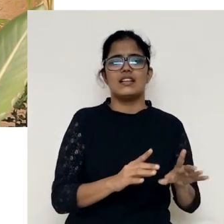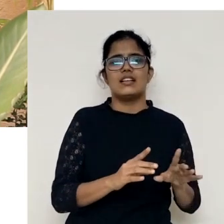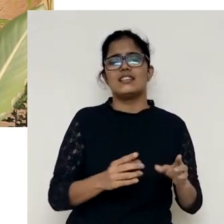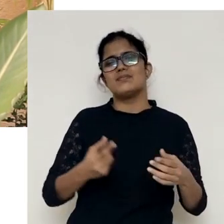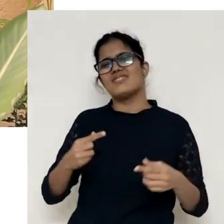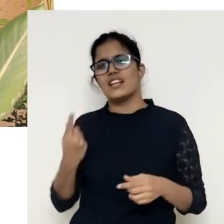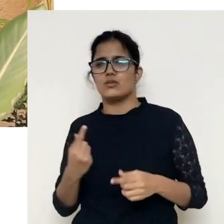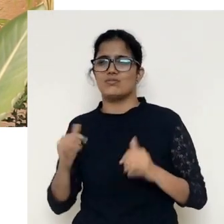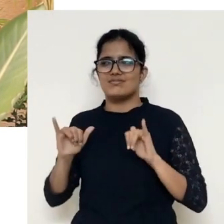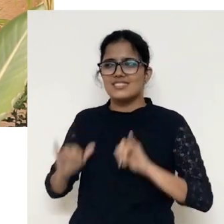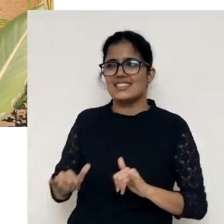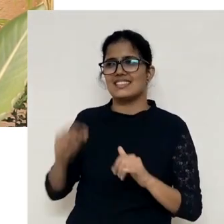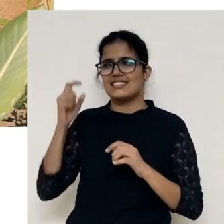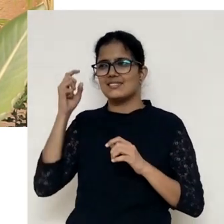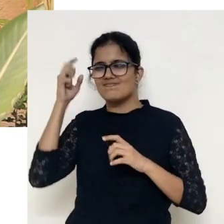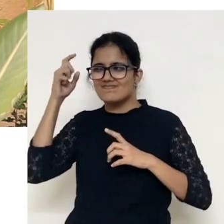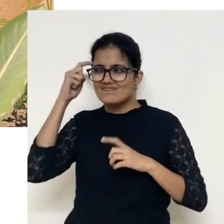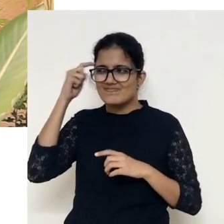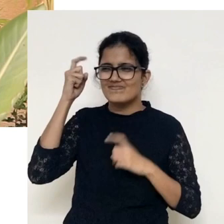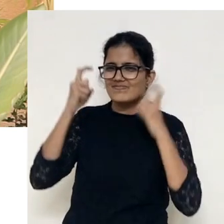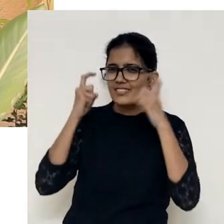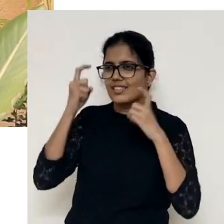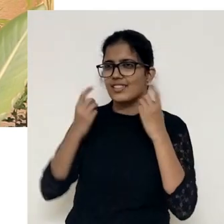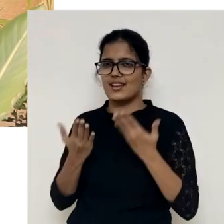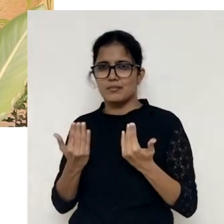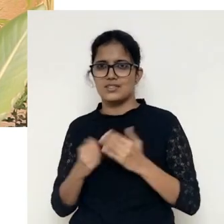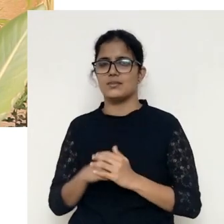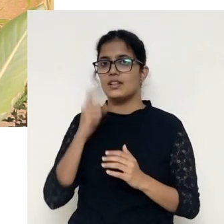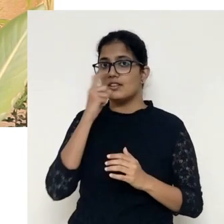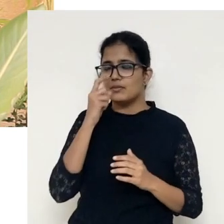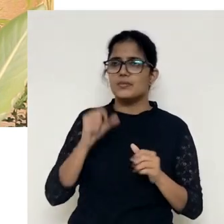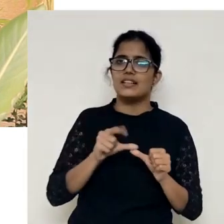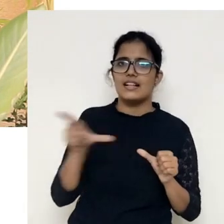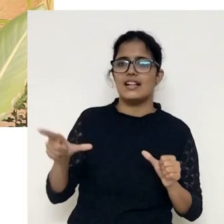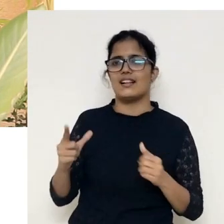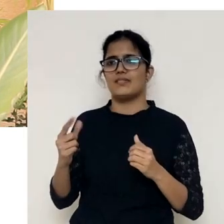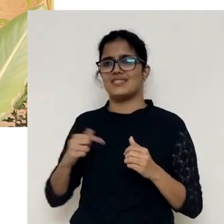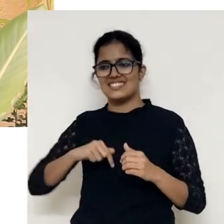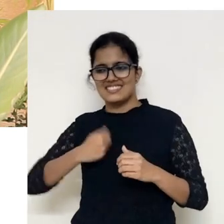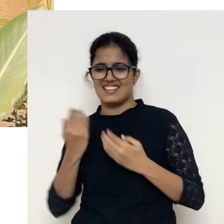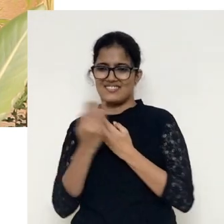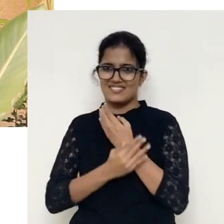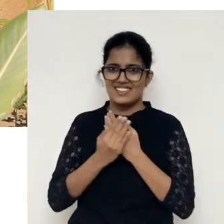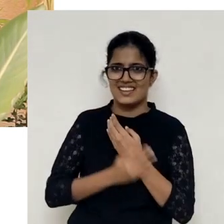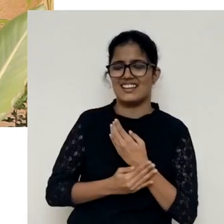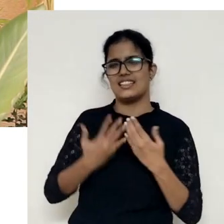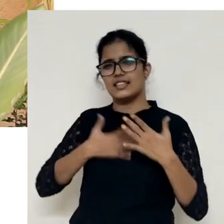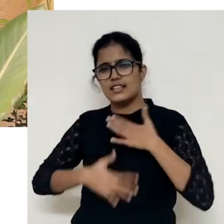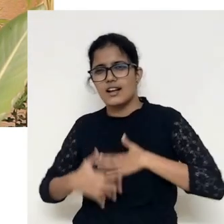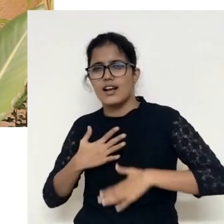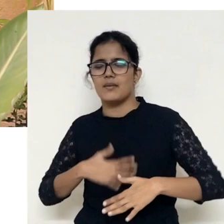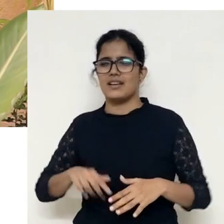house chores and to take some time off for themselves. It's a space of care. It's a space